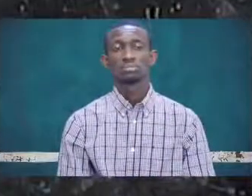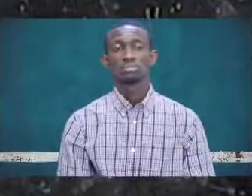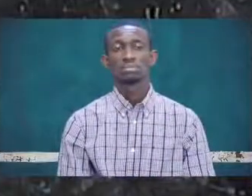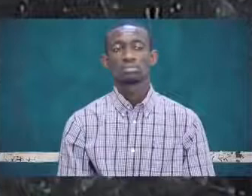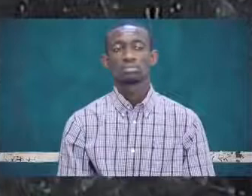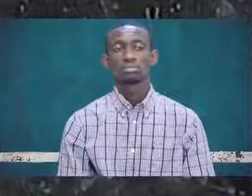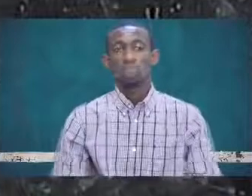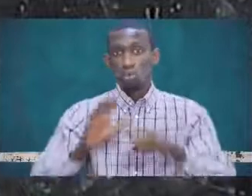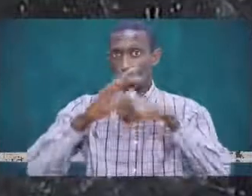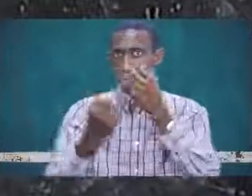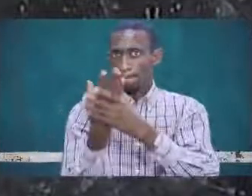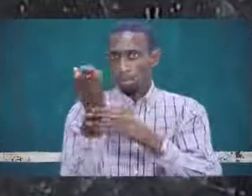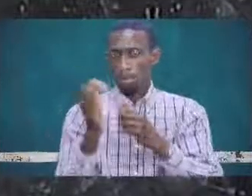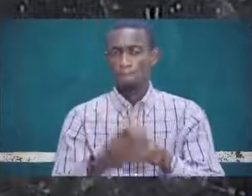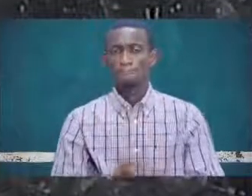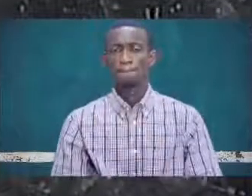produced